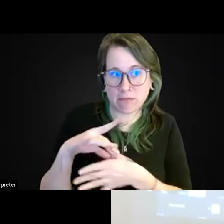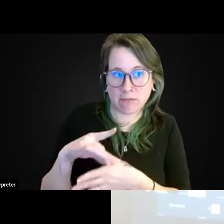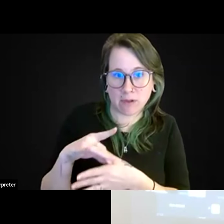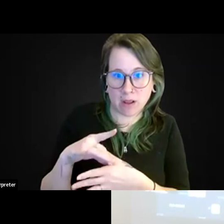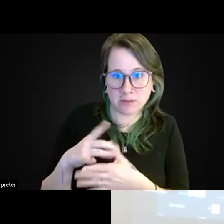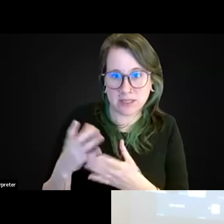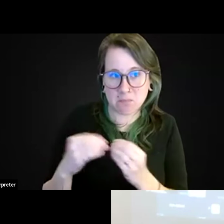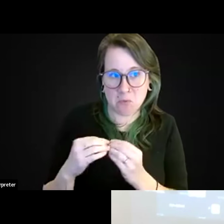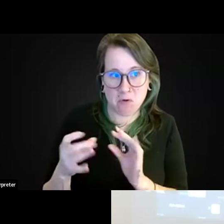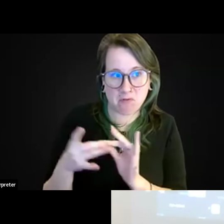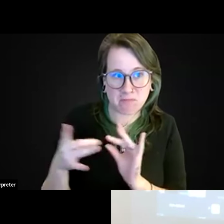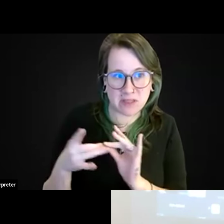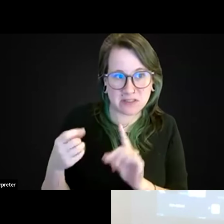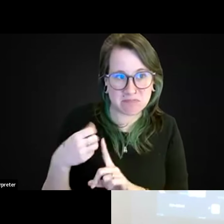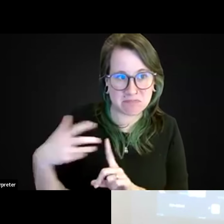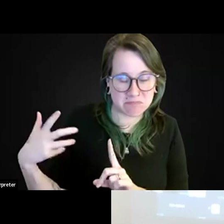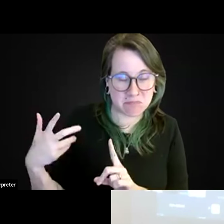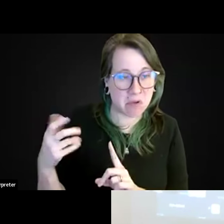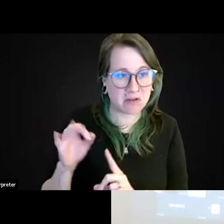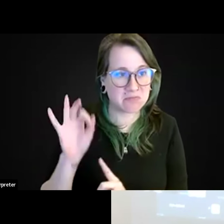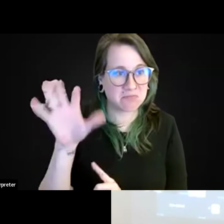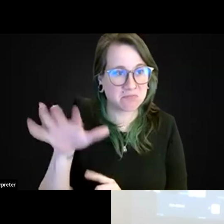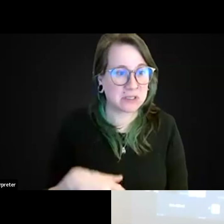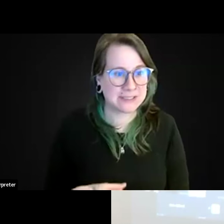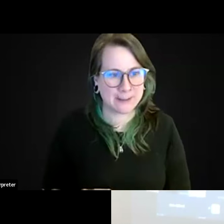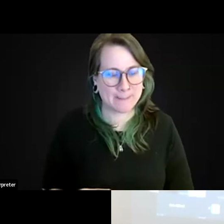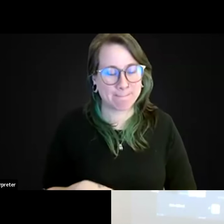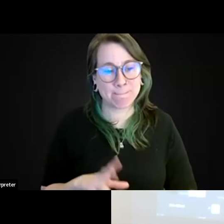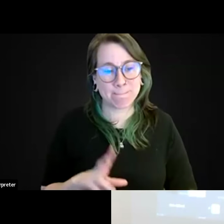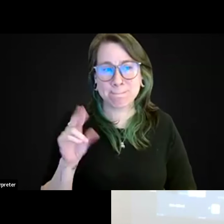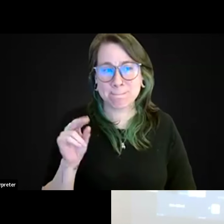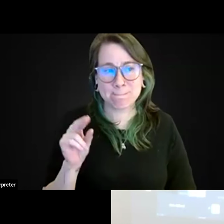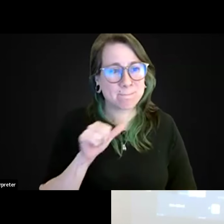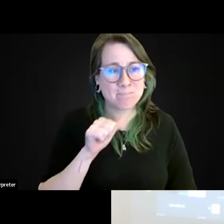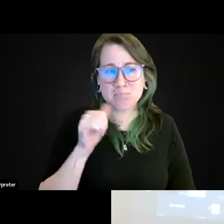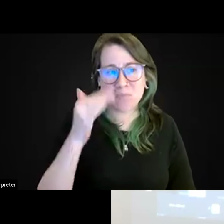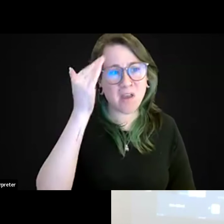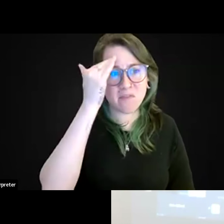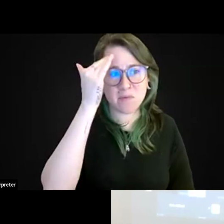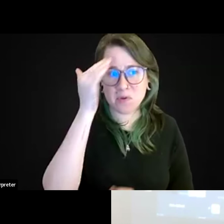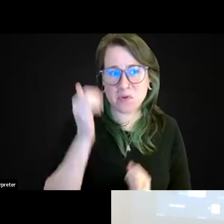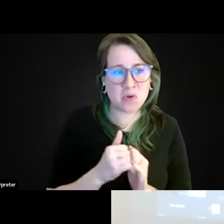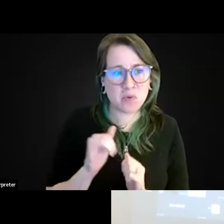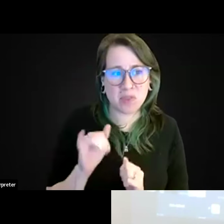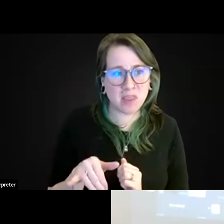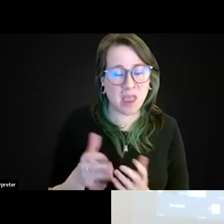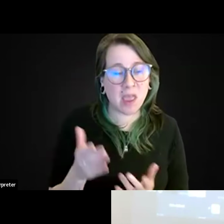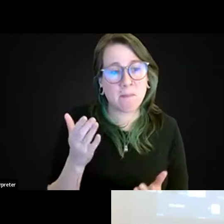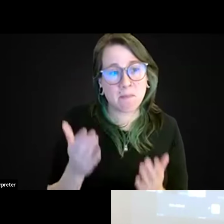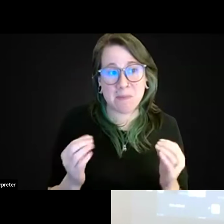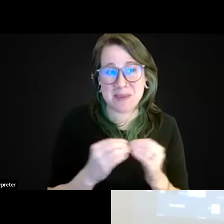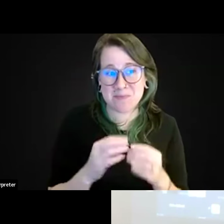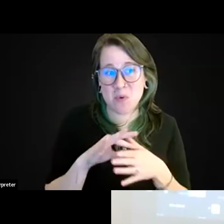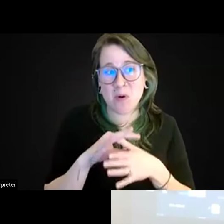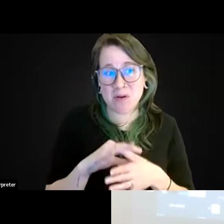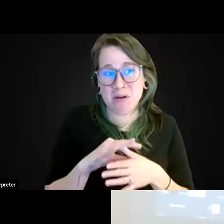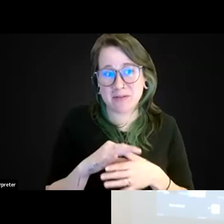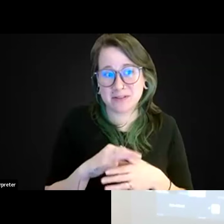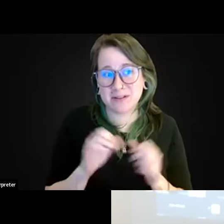But just throwing that out there. No, I'm not too familiar with this. Maybe with more